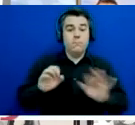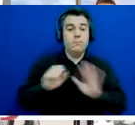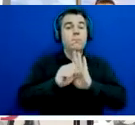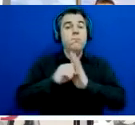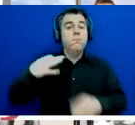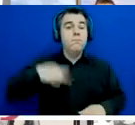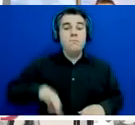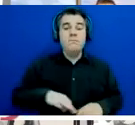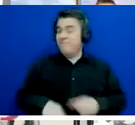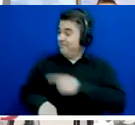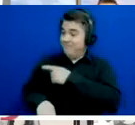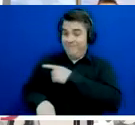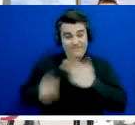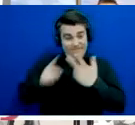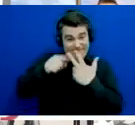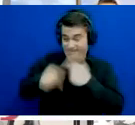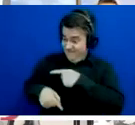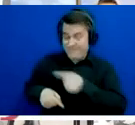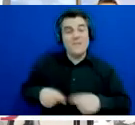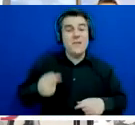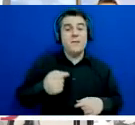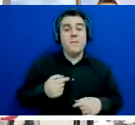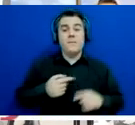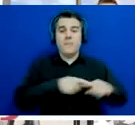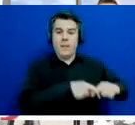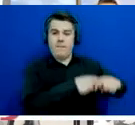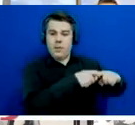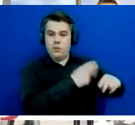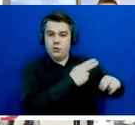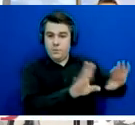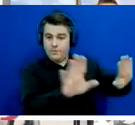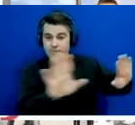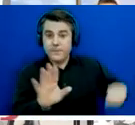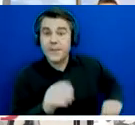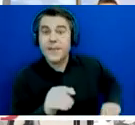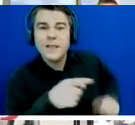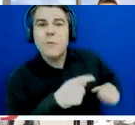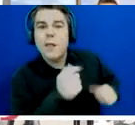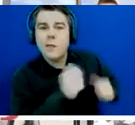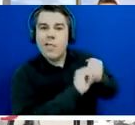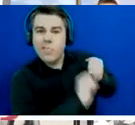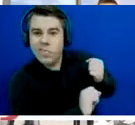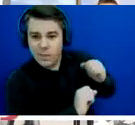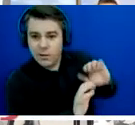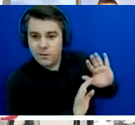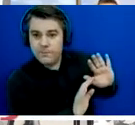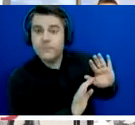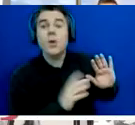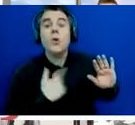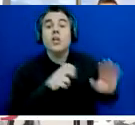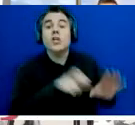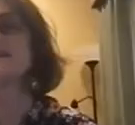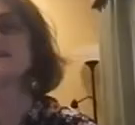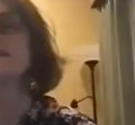of samples in the app that I'm going to pause it real quick, guys. This one went a little bit long, but we need to jump